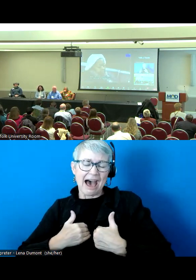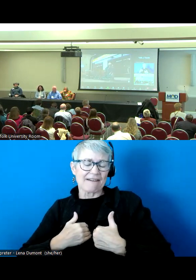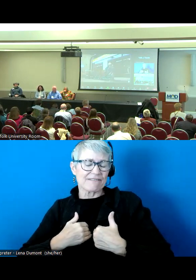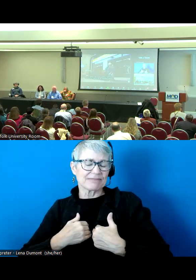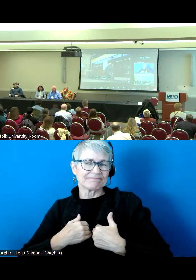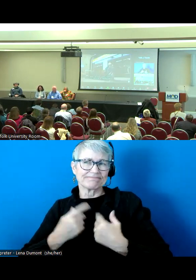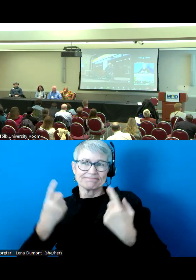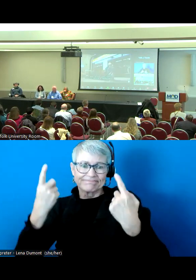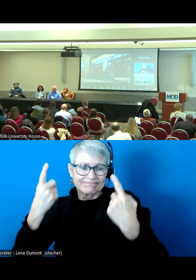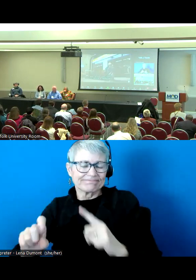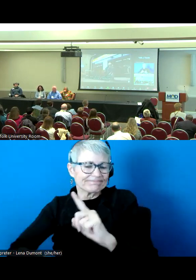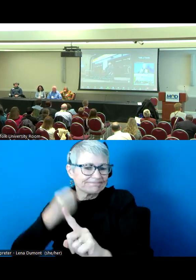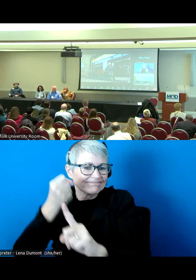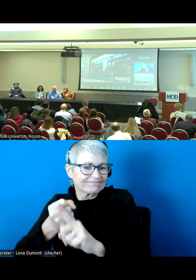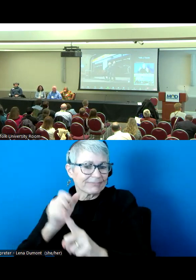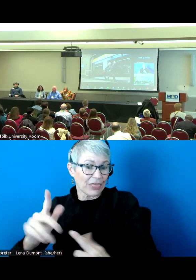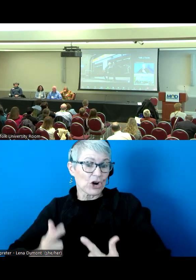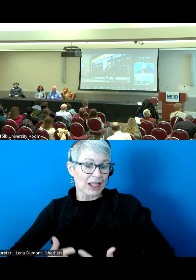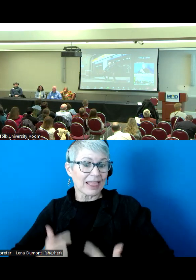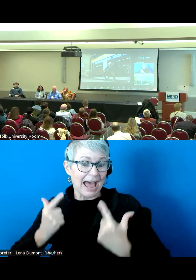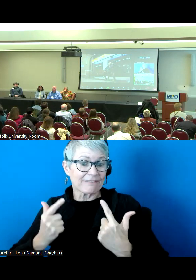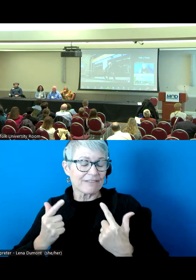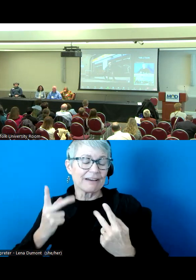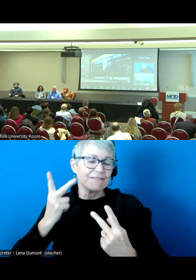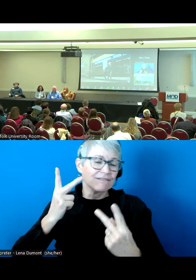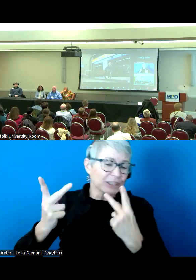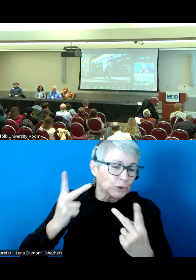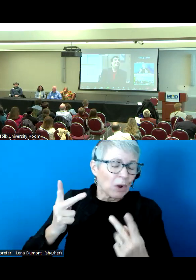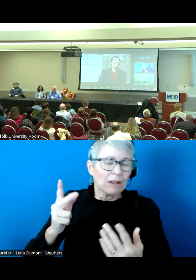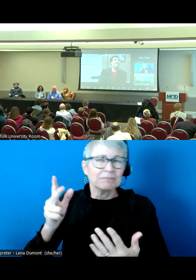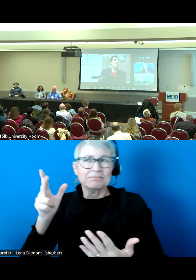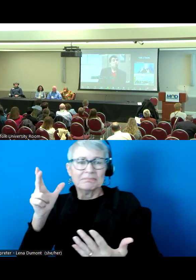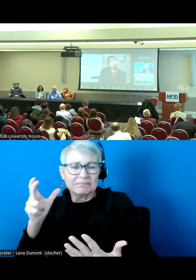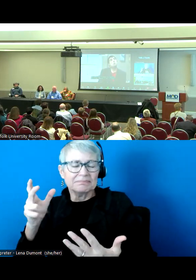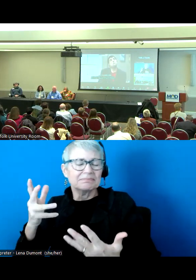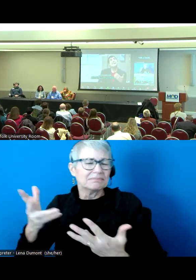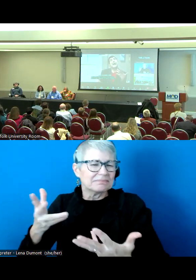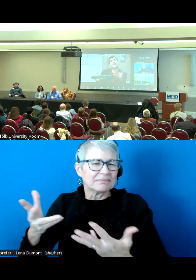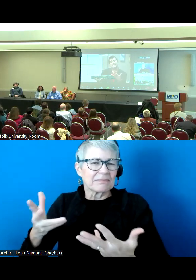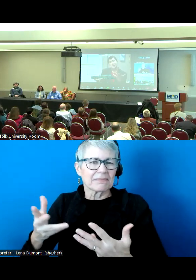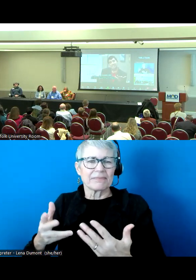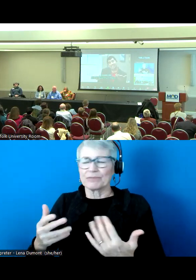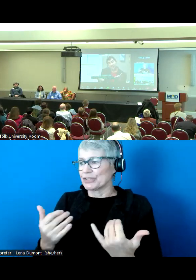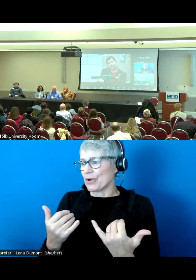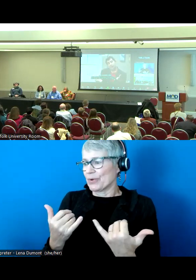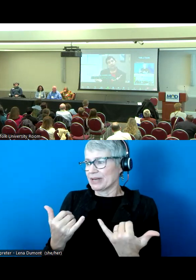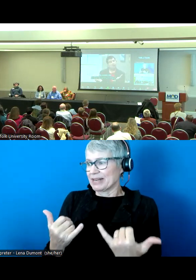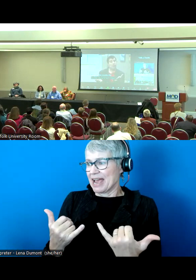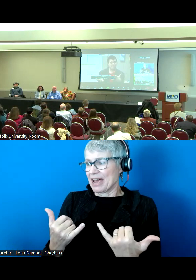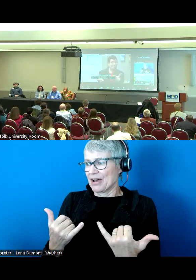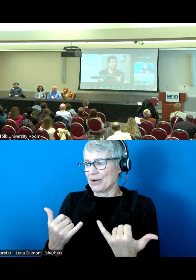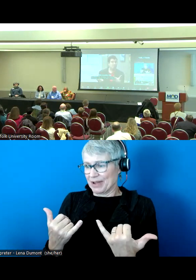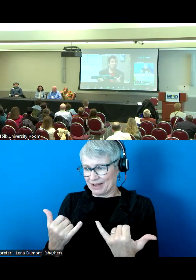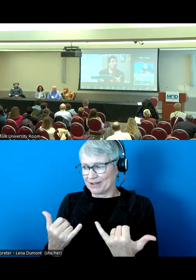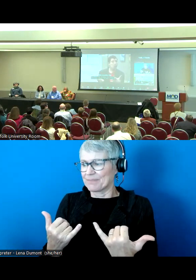of the time, it's an invisible condition. So when we actually start talking about